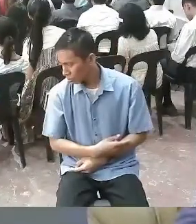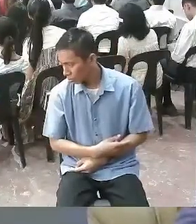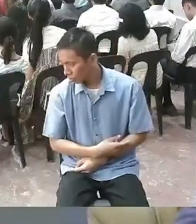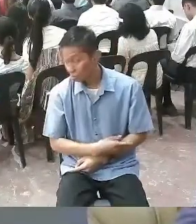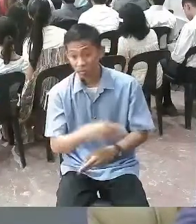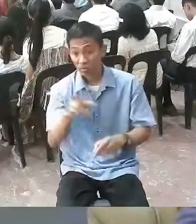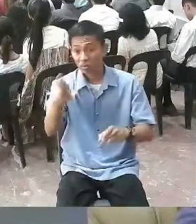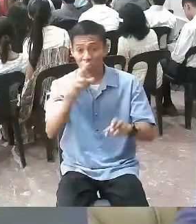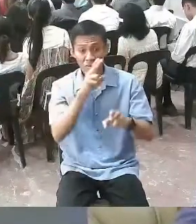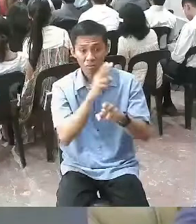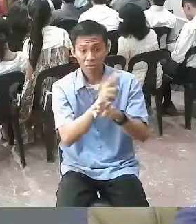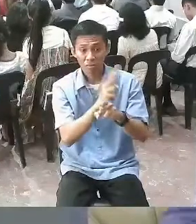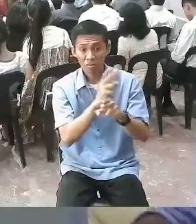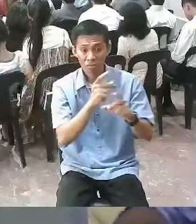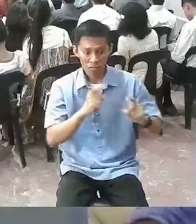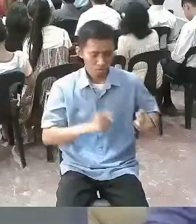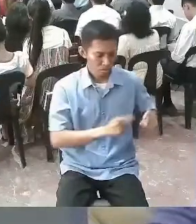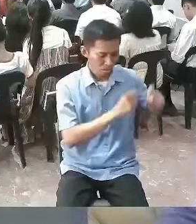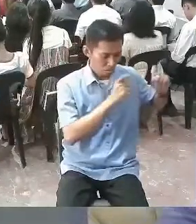sinners.